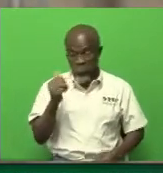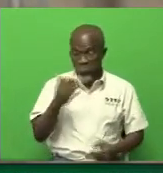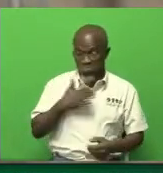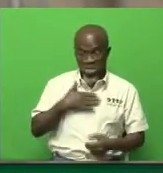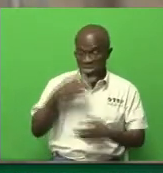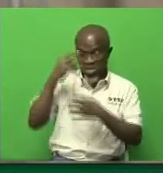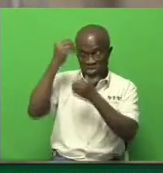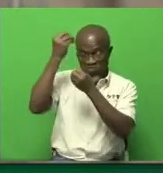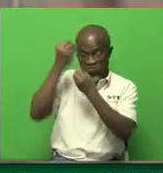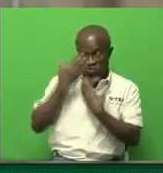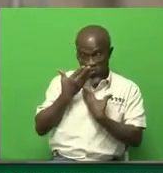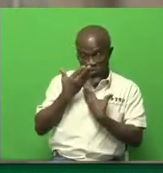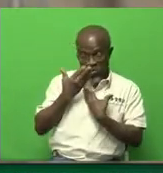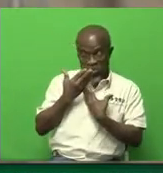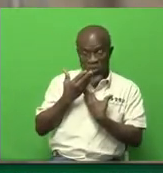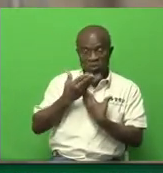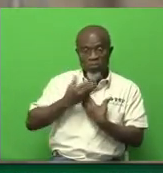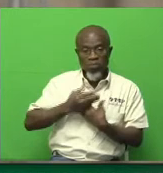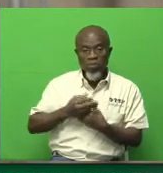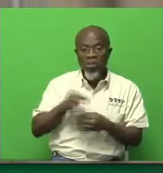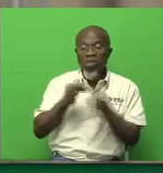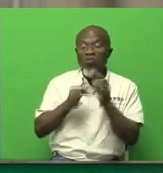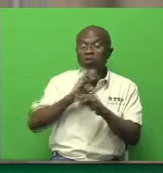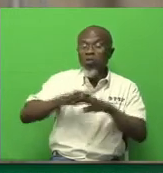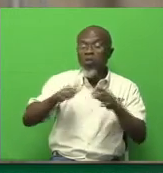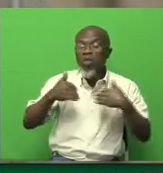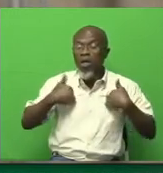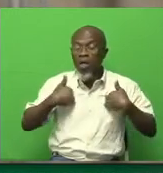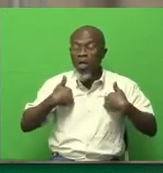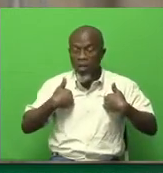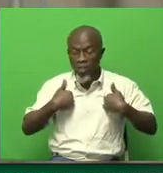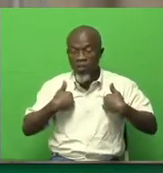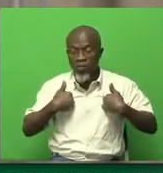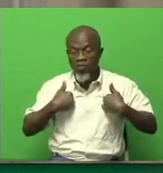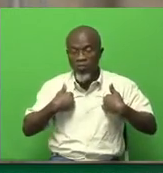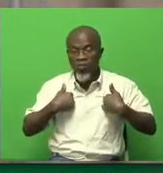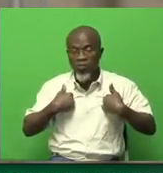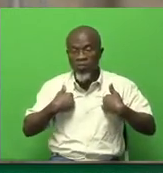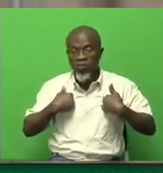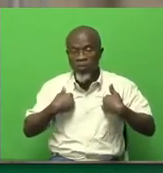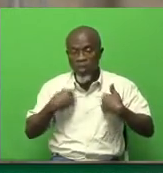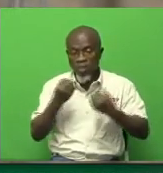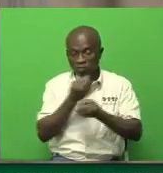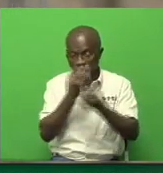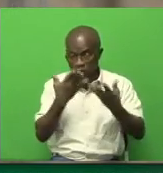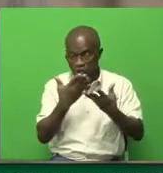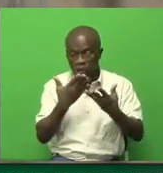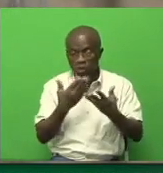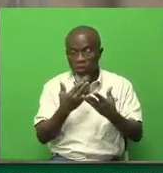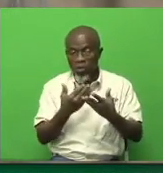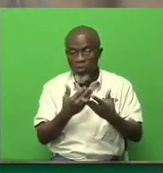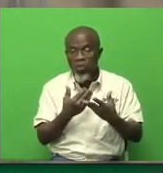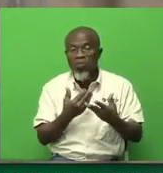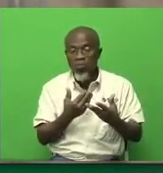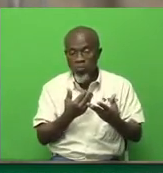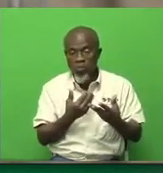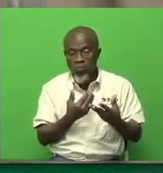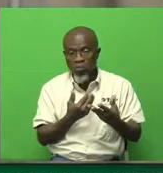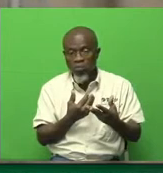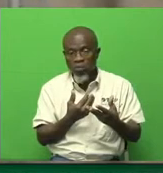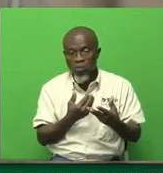a copy of the quality of service standards dated August 14 2022 that says only